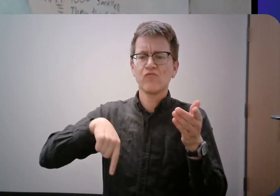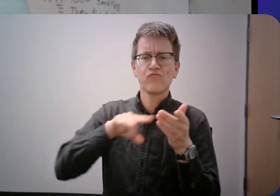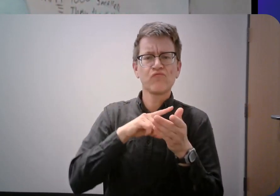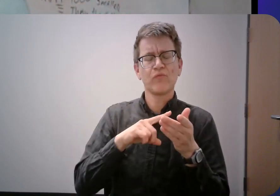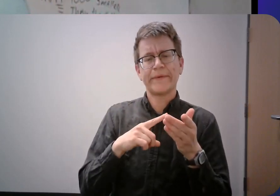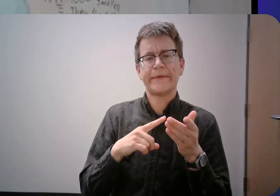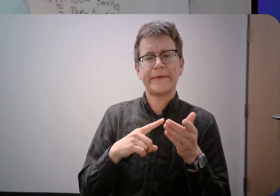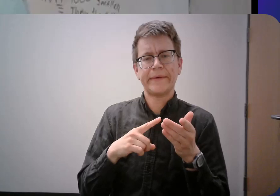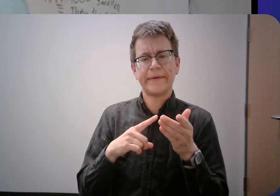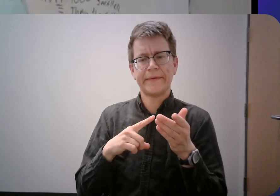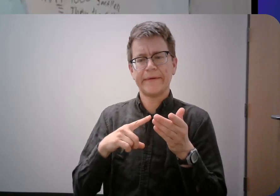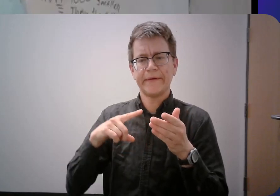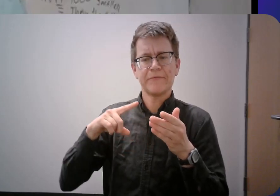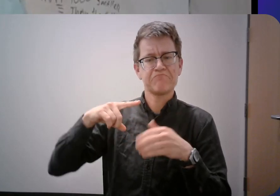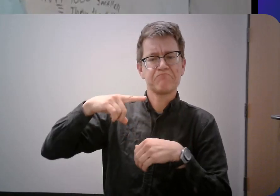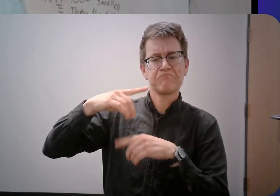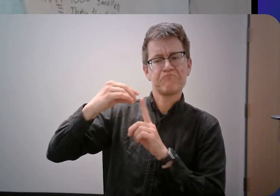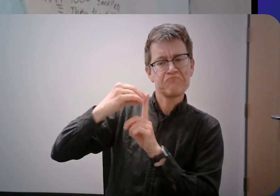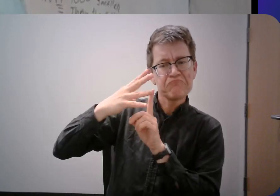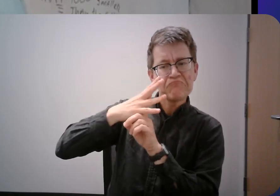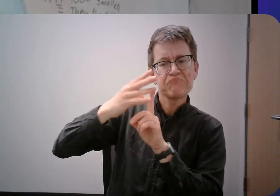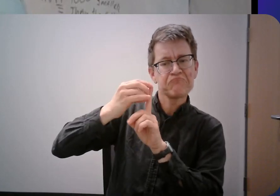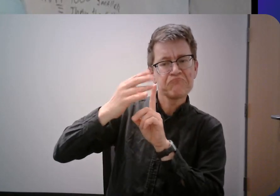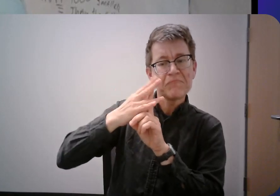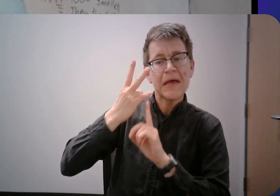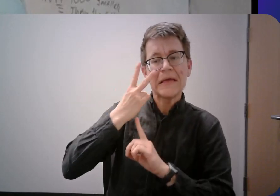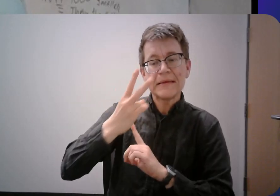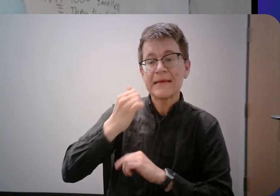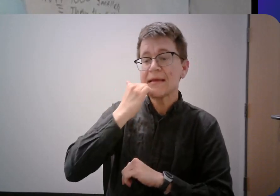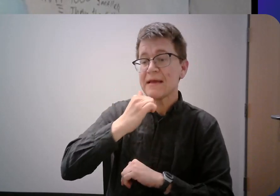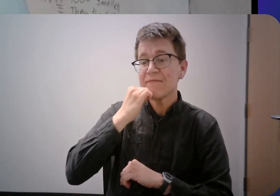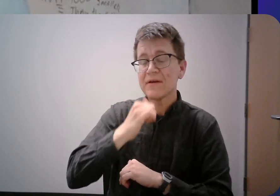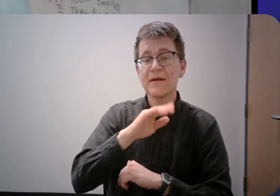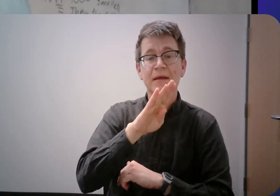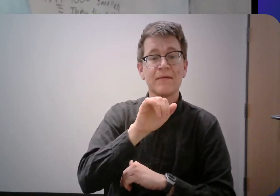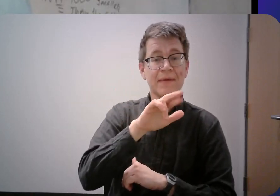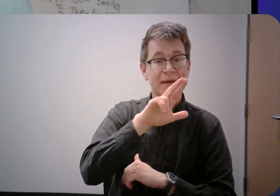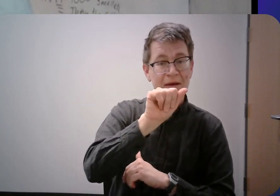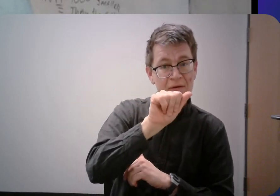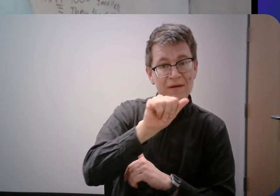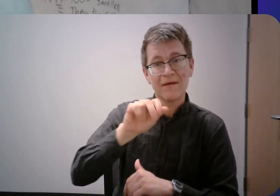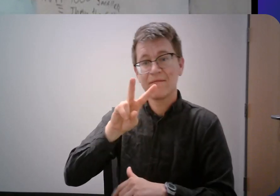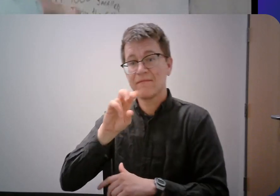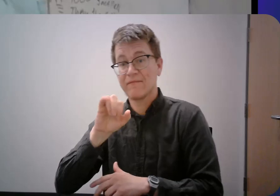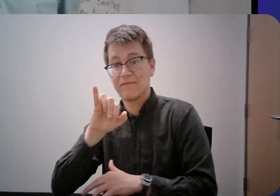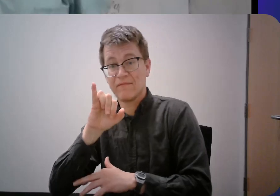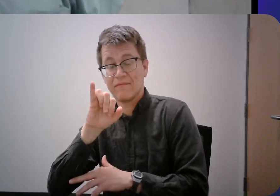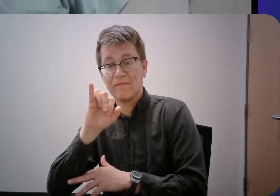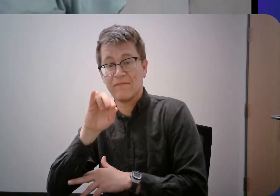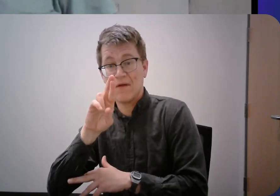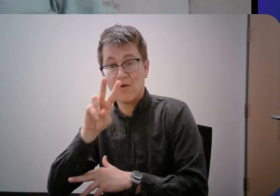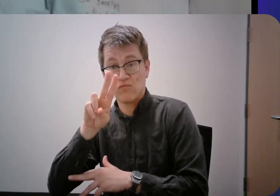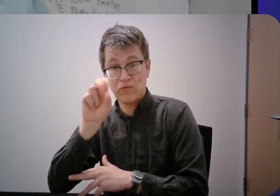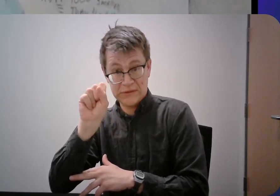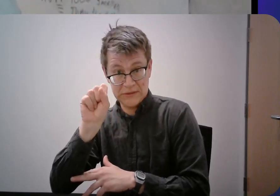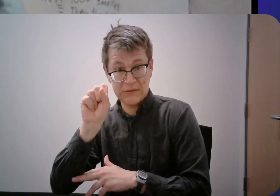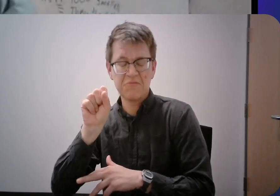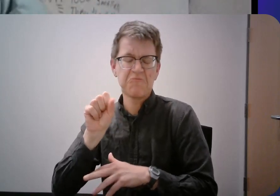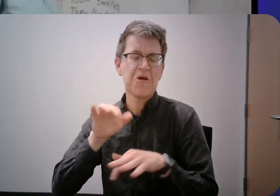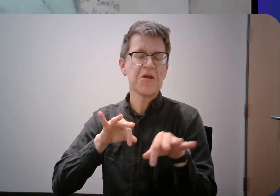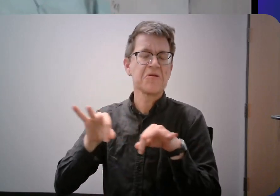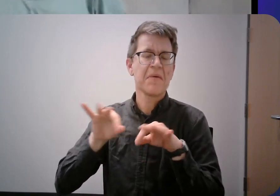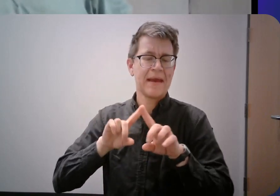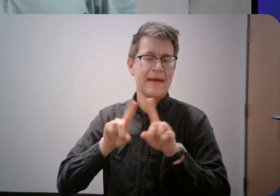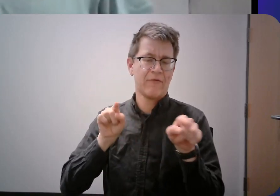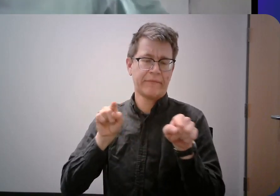I move on? Any questions so far? Yes, no, maybe? Okay? Yeah. Alright, so let me erase. Oh yeah,